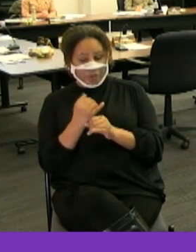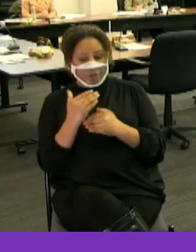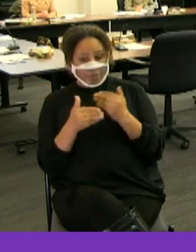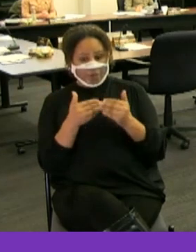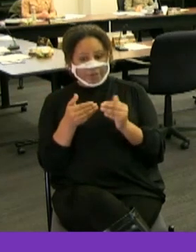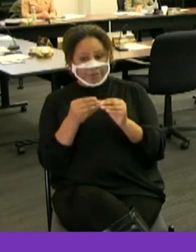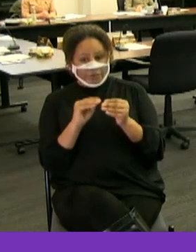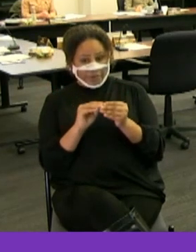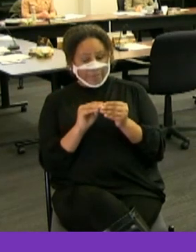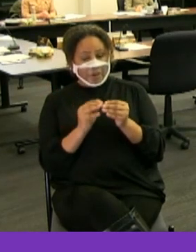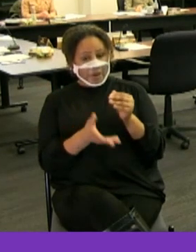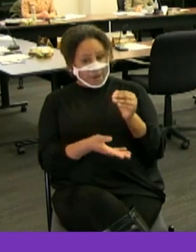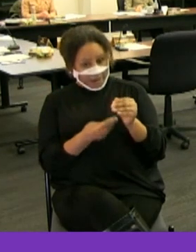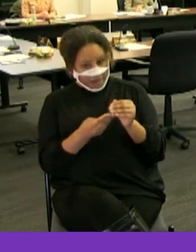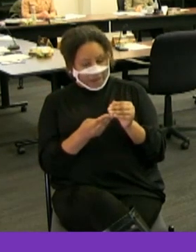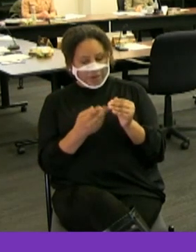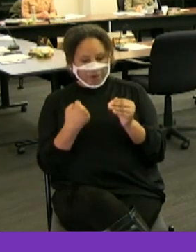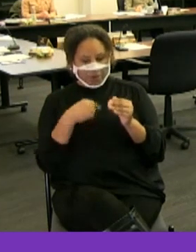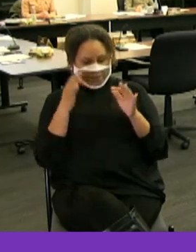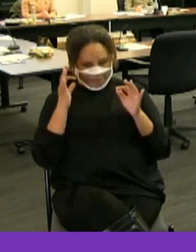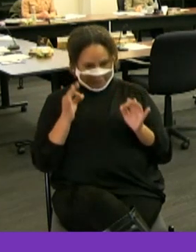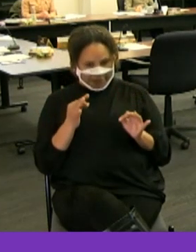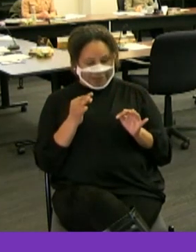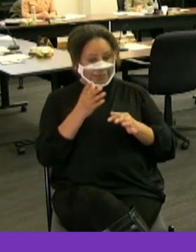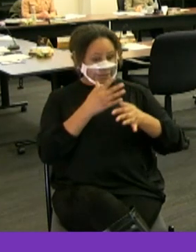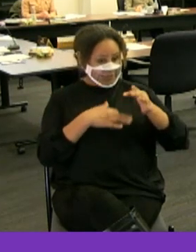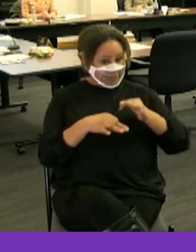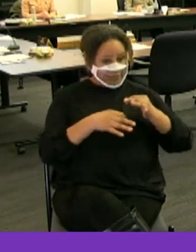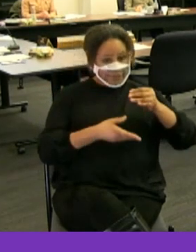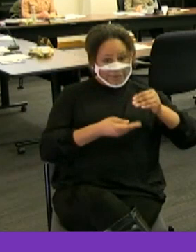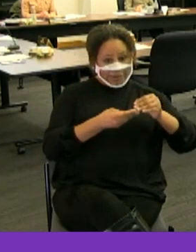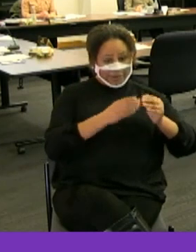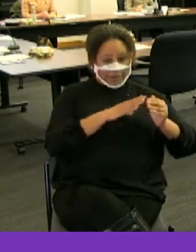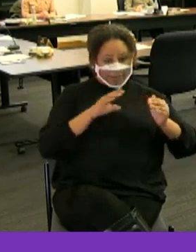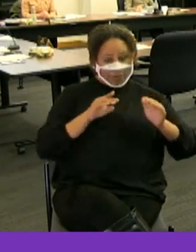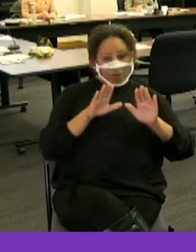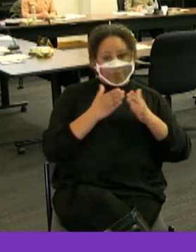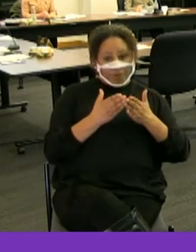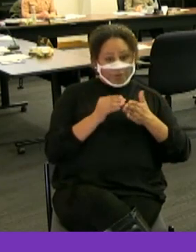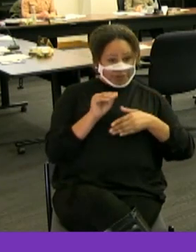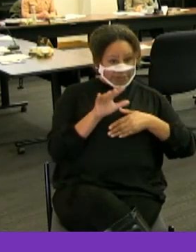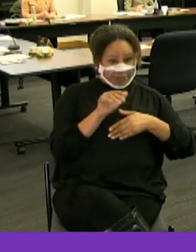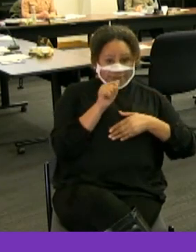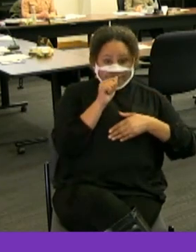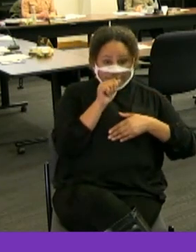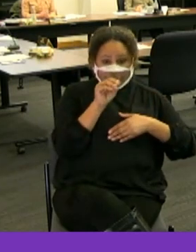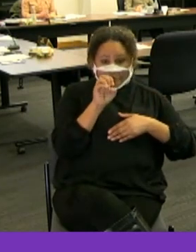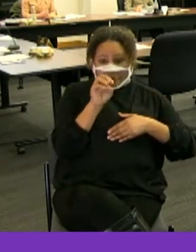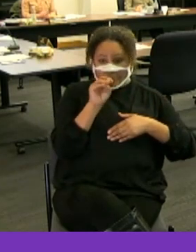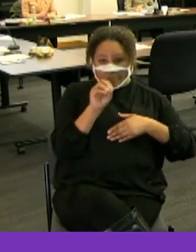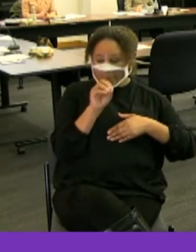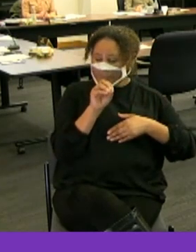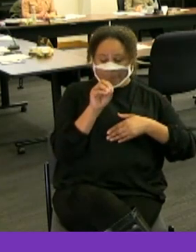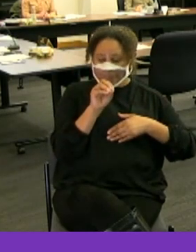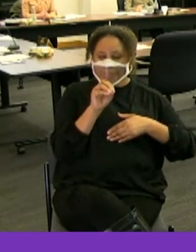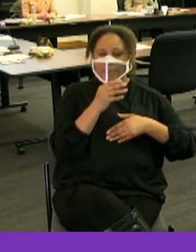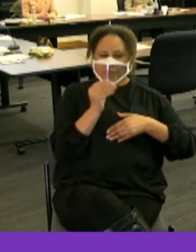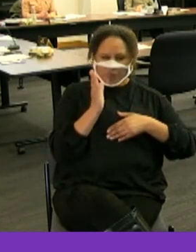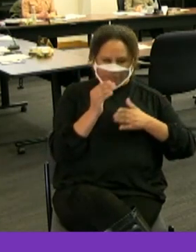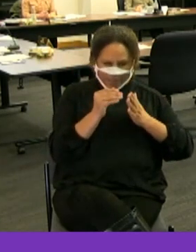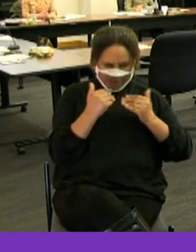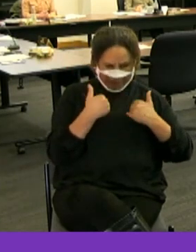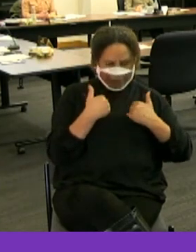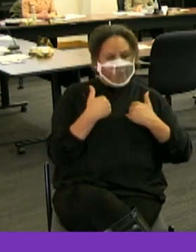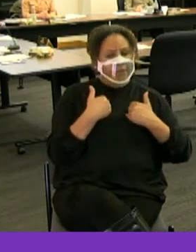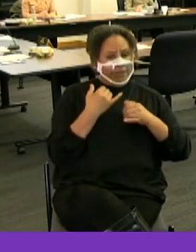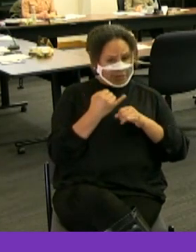number. We decided instead of adding it to the board book, where we're going to send out a confidential memo, and it will have the